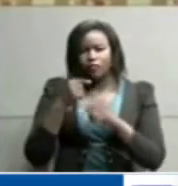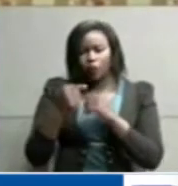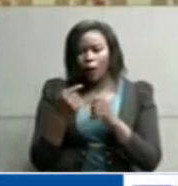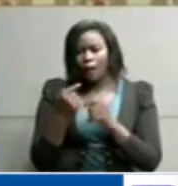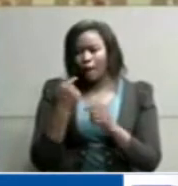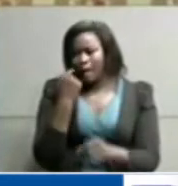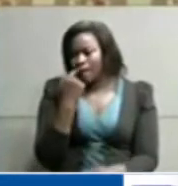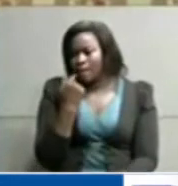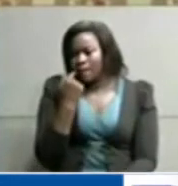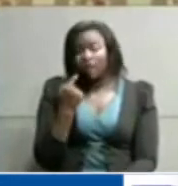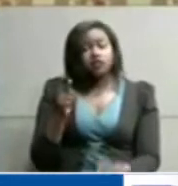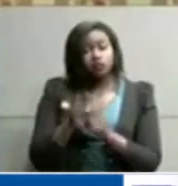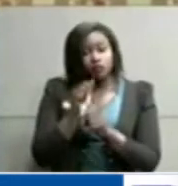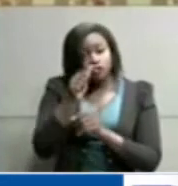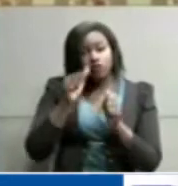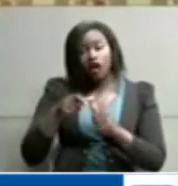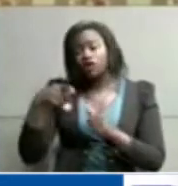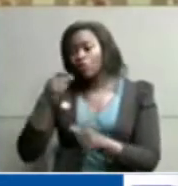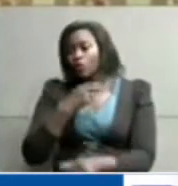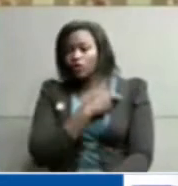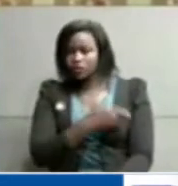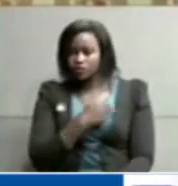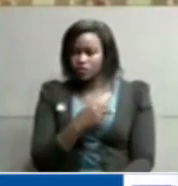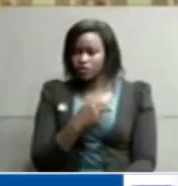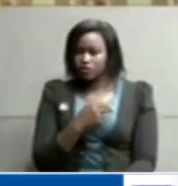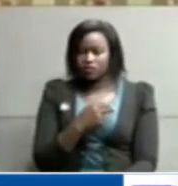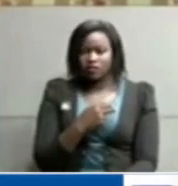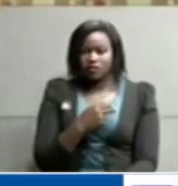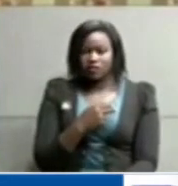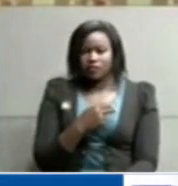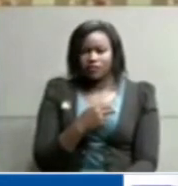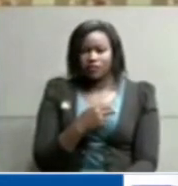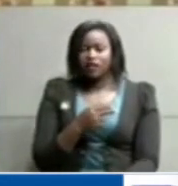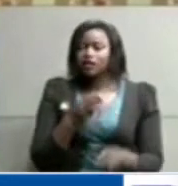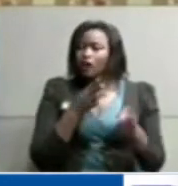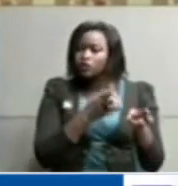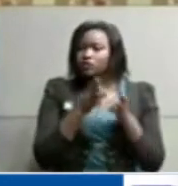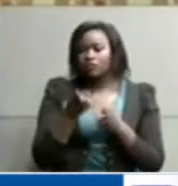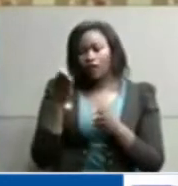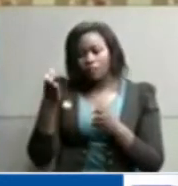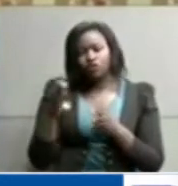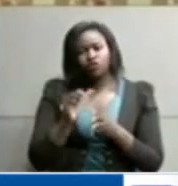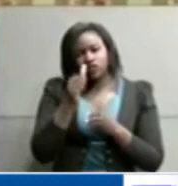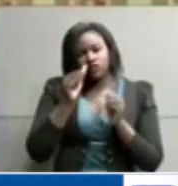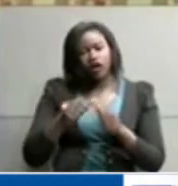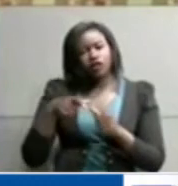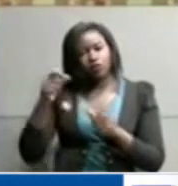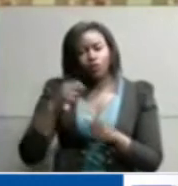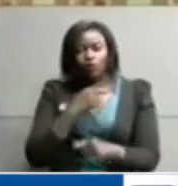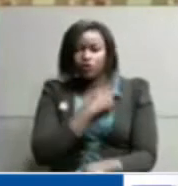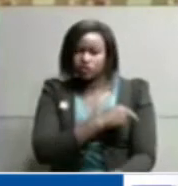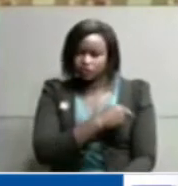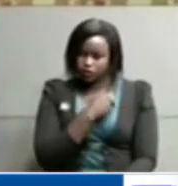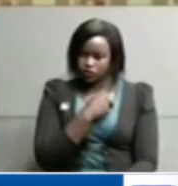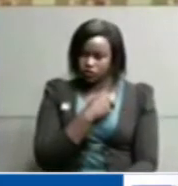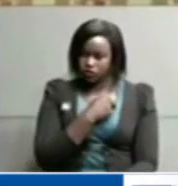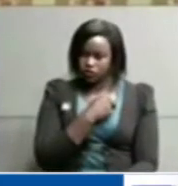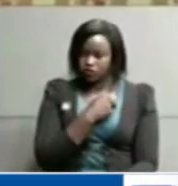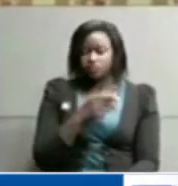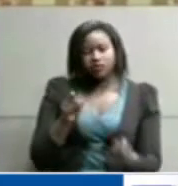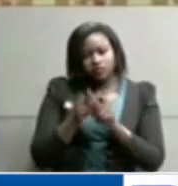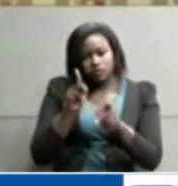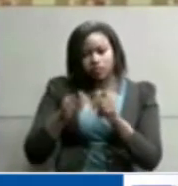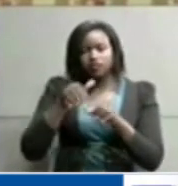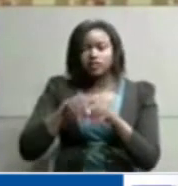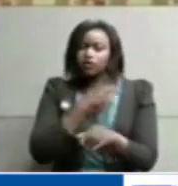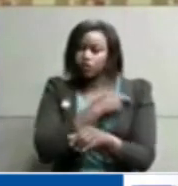the health center. You don't need to know where the hub is. The system is there. Just go to the health centers. They have been telling you. The people at the health